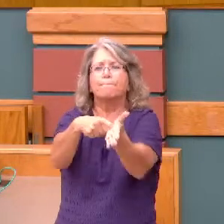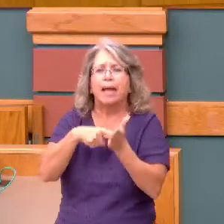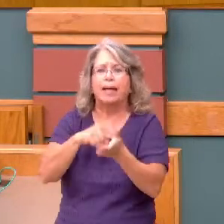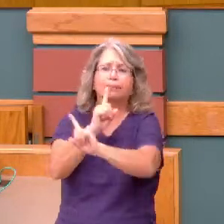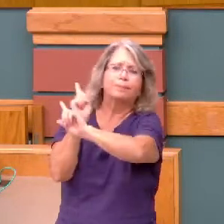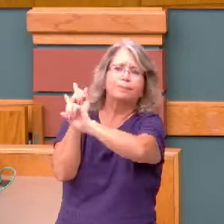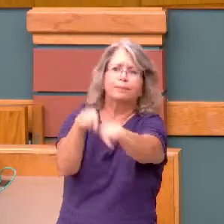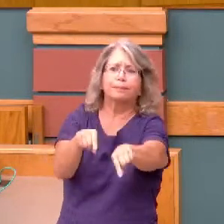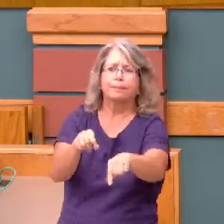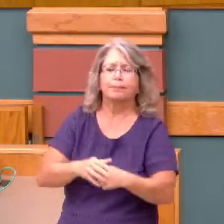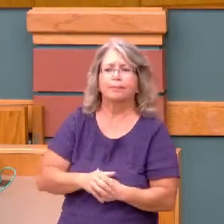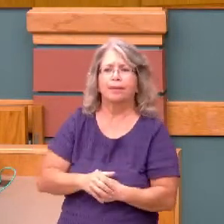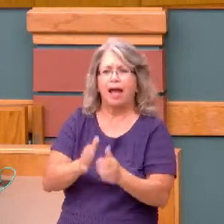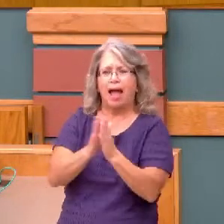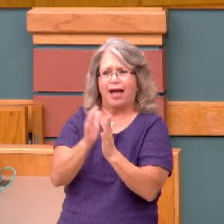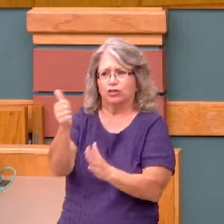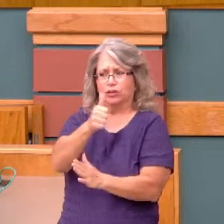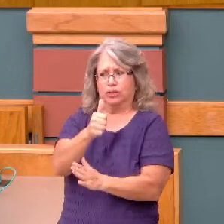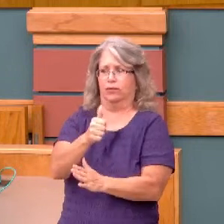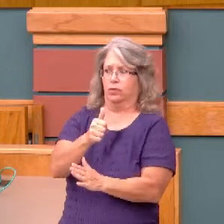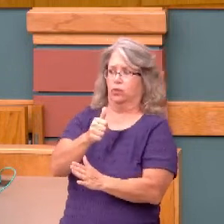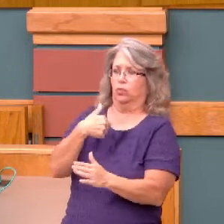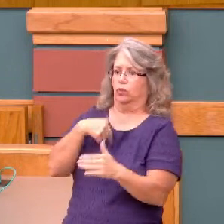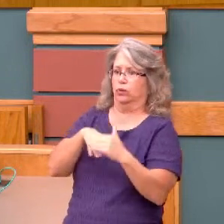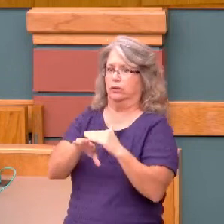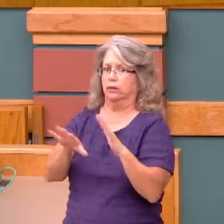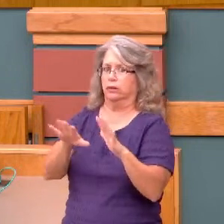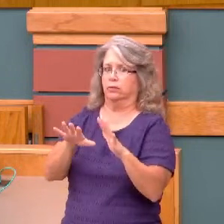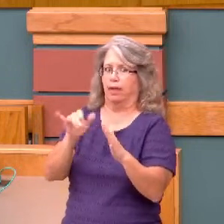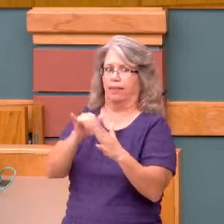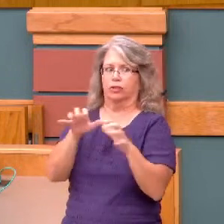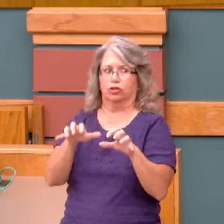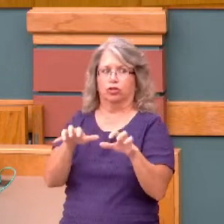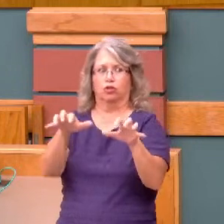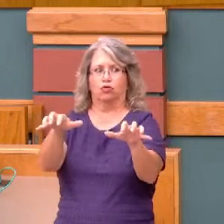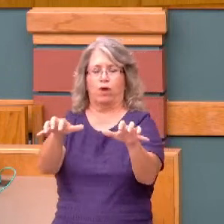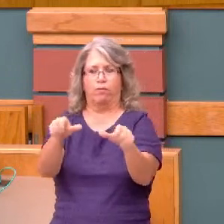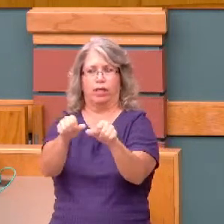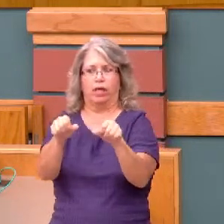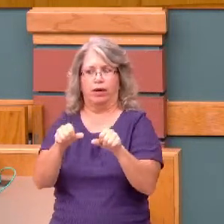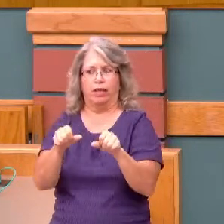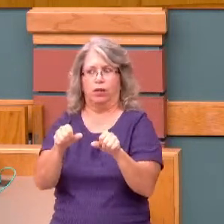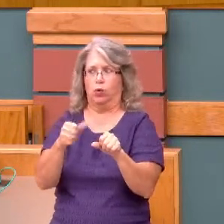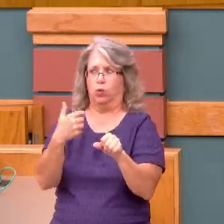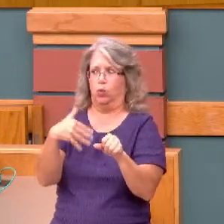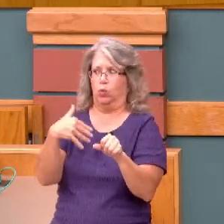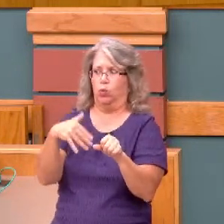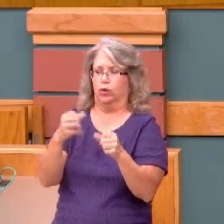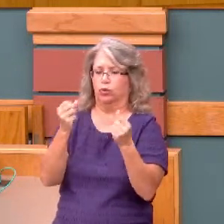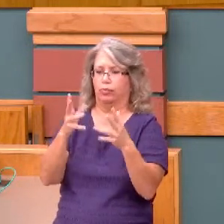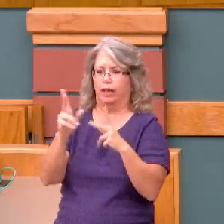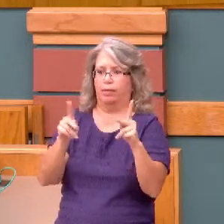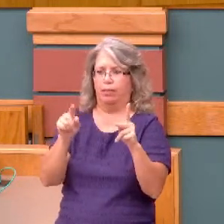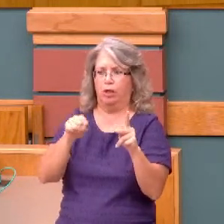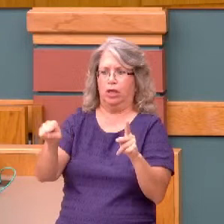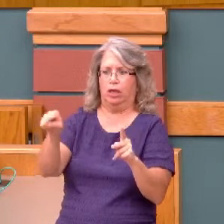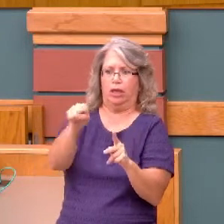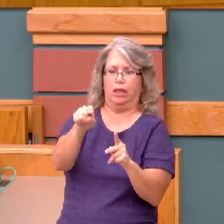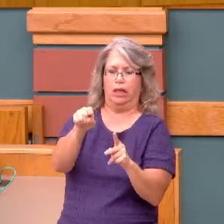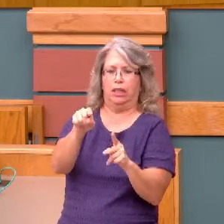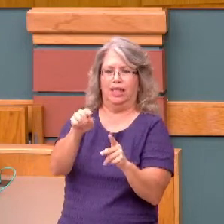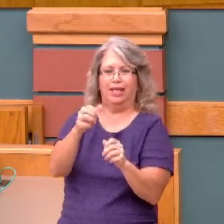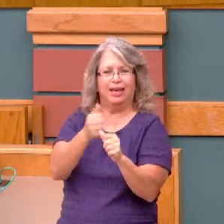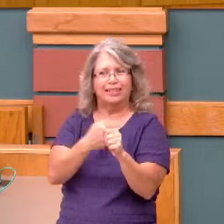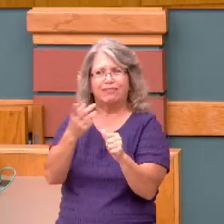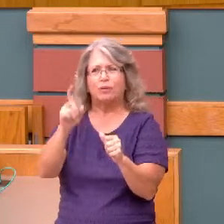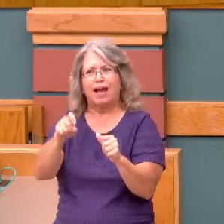Ask yourself, is this a crowded area? Are there too many people in close proximity? Is everybody have to go to the store at